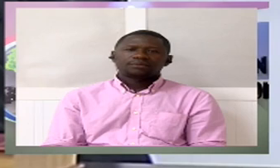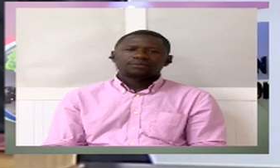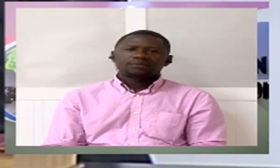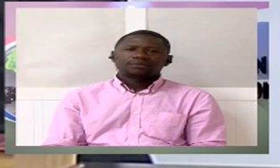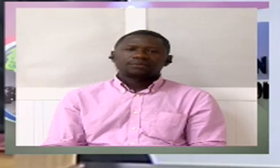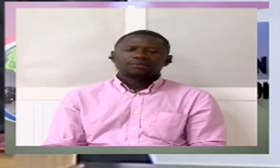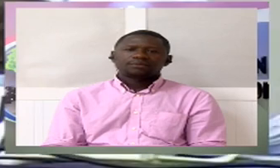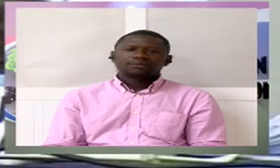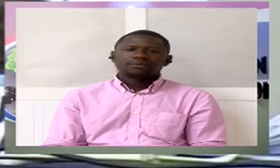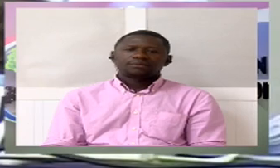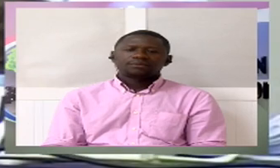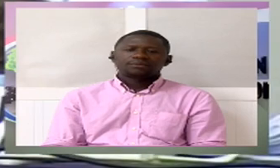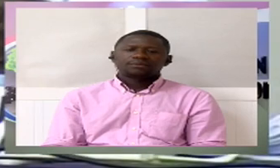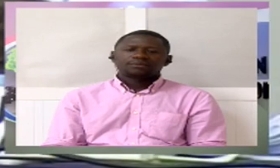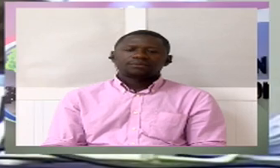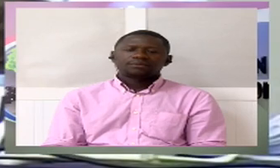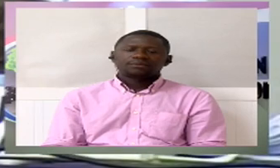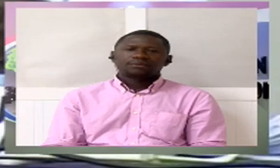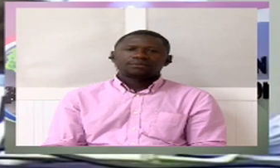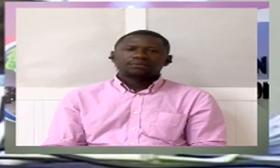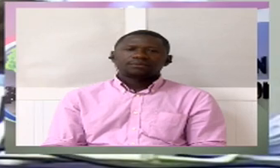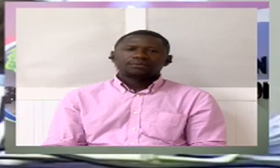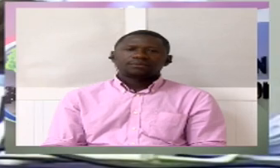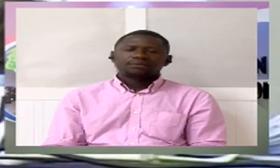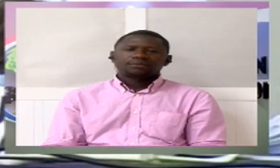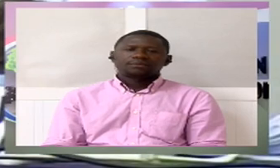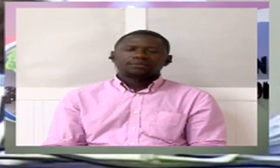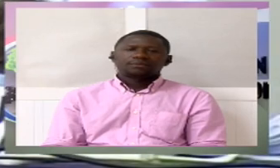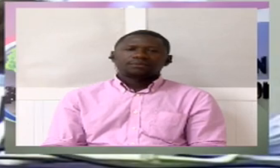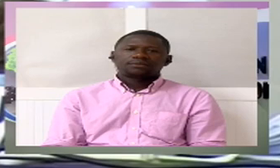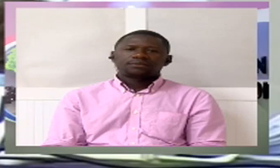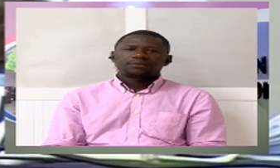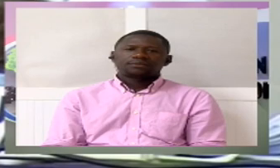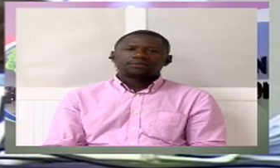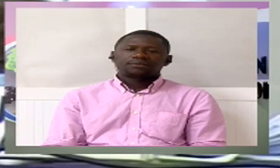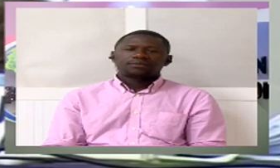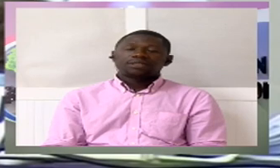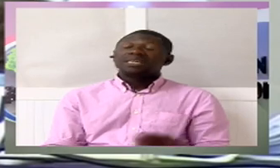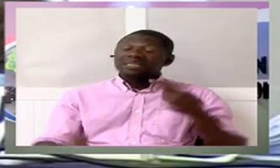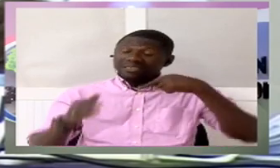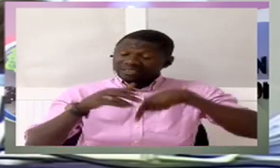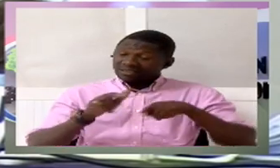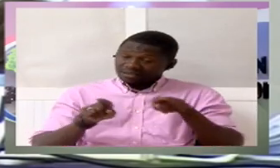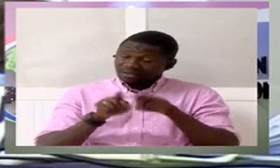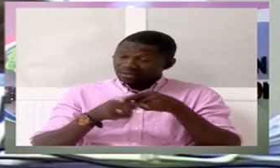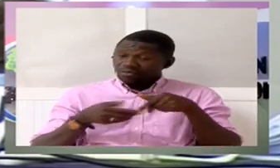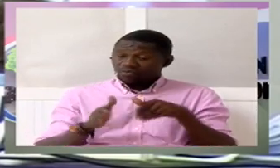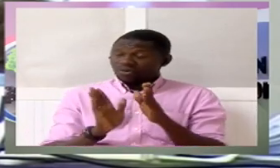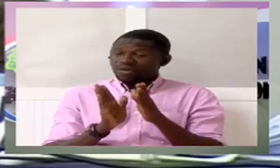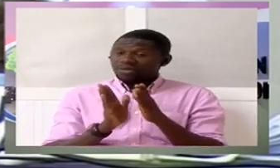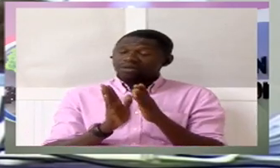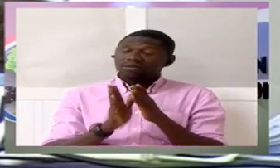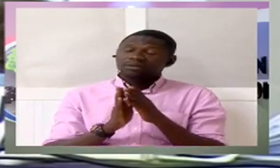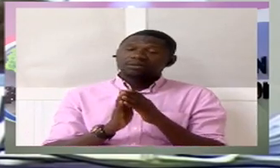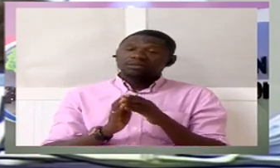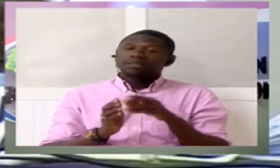atela, umukule timeya lonko, mota fahamu nuala. In the same vein, ate osila kilingokang, His